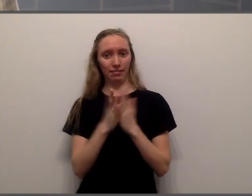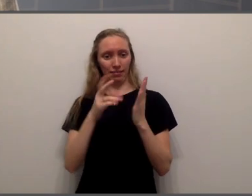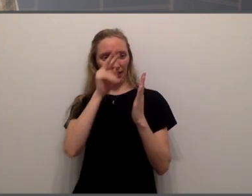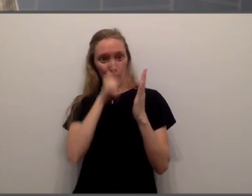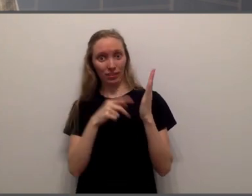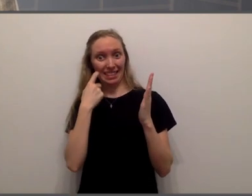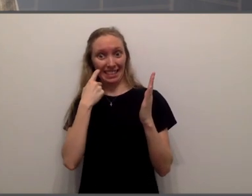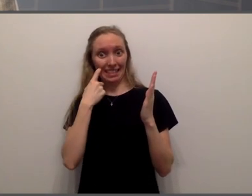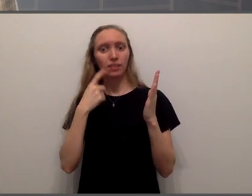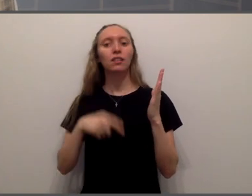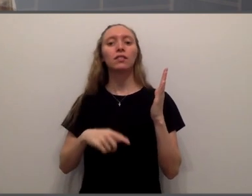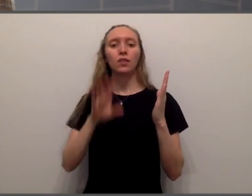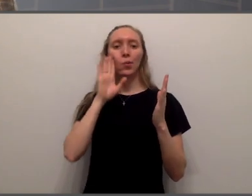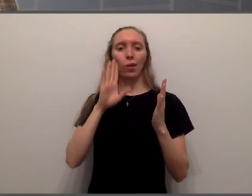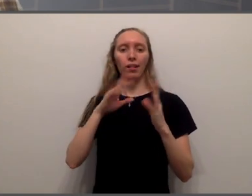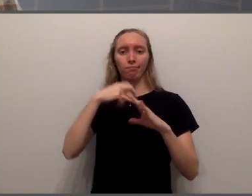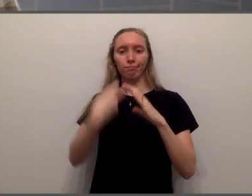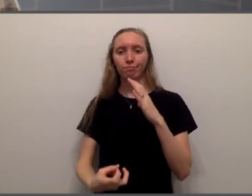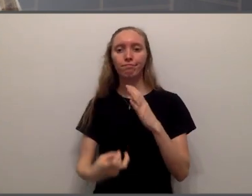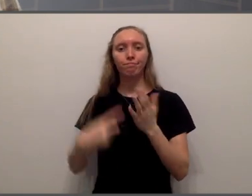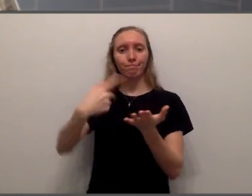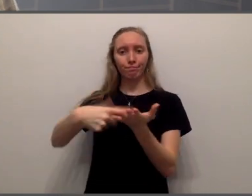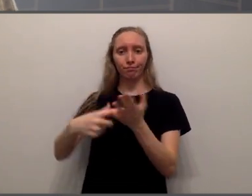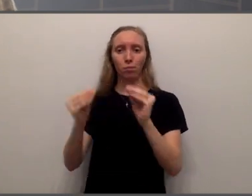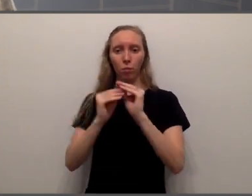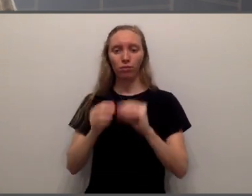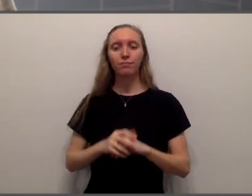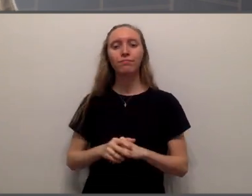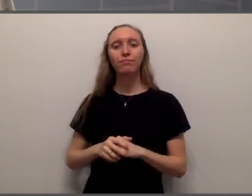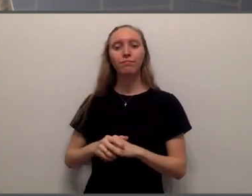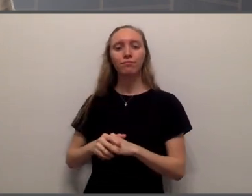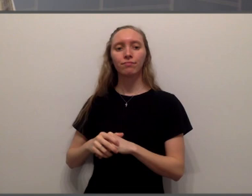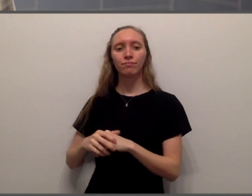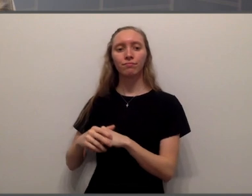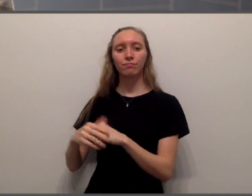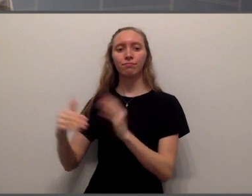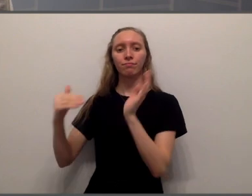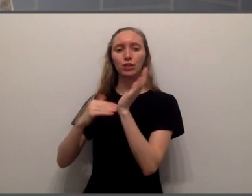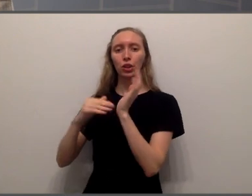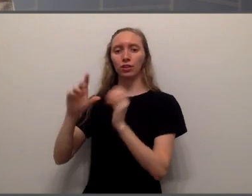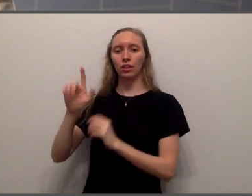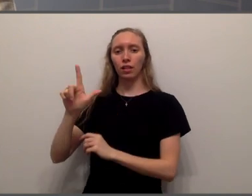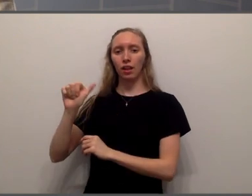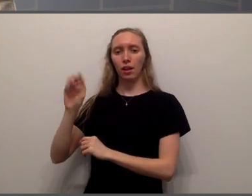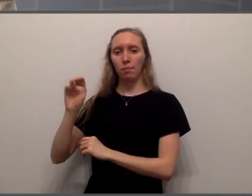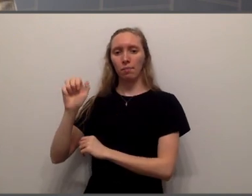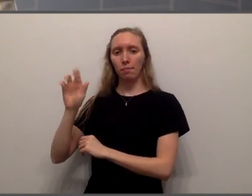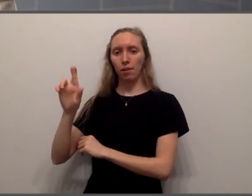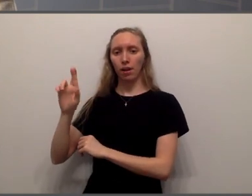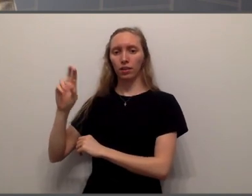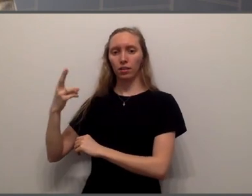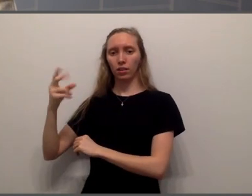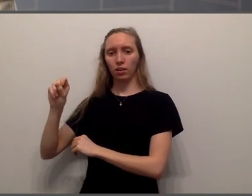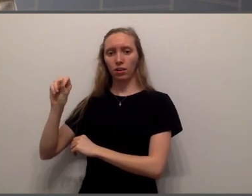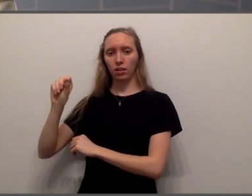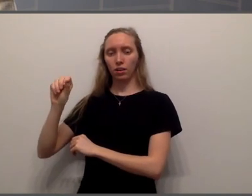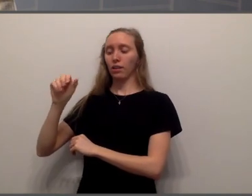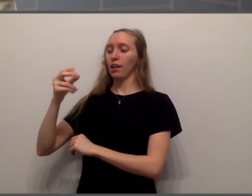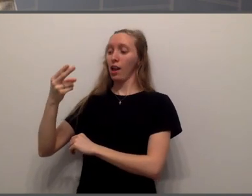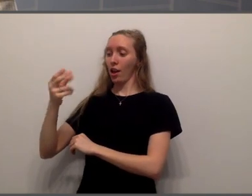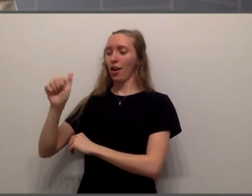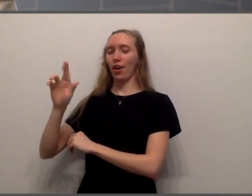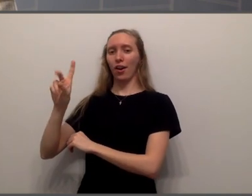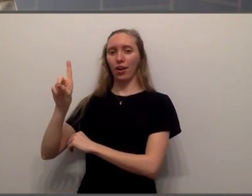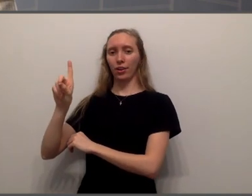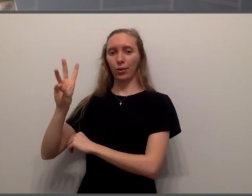special guest. Dr. Lamar Hardwick is going to be with us today via video. Just some words of introduction, first of all, for the whole